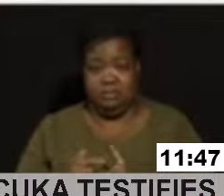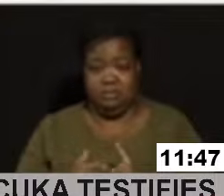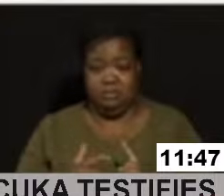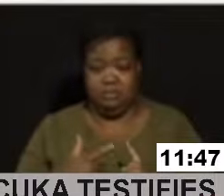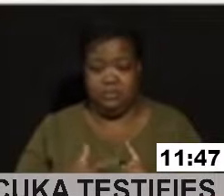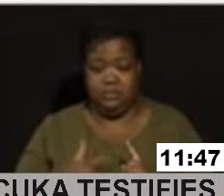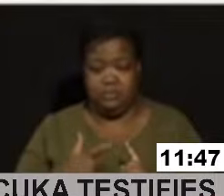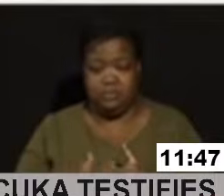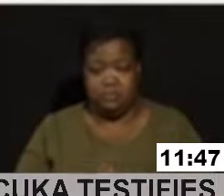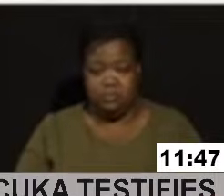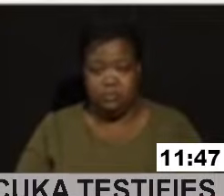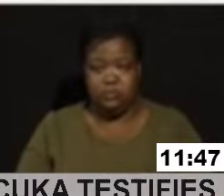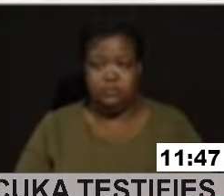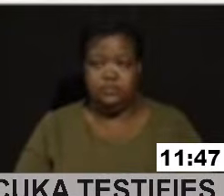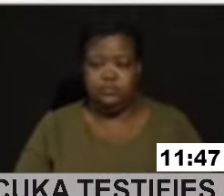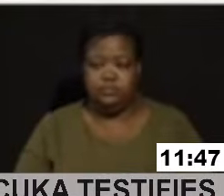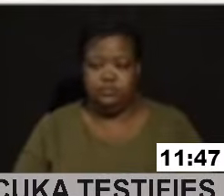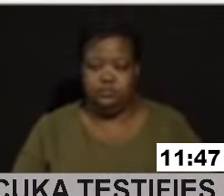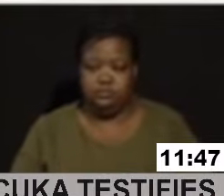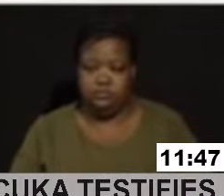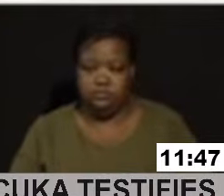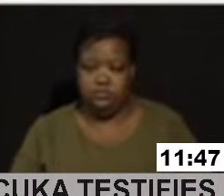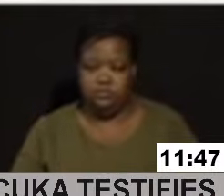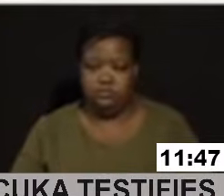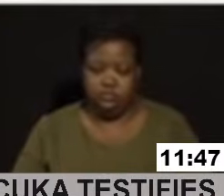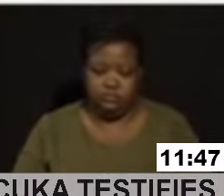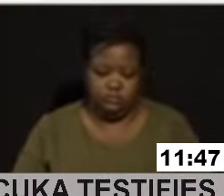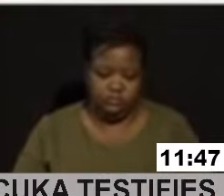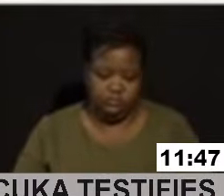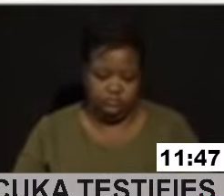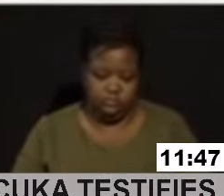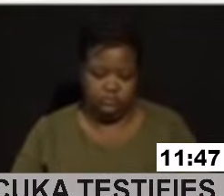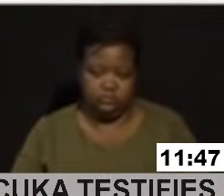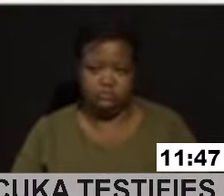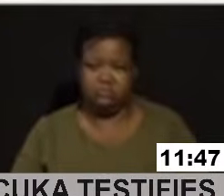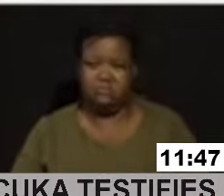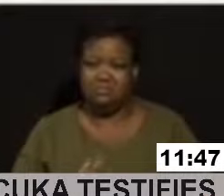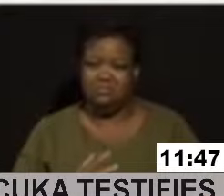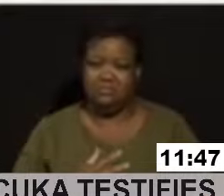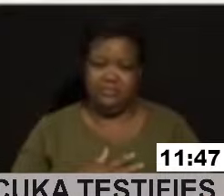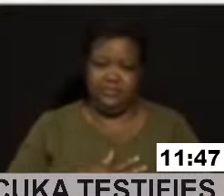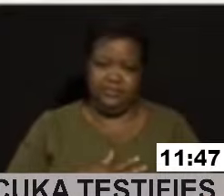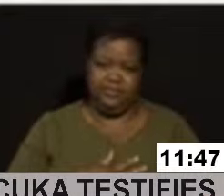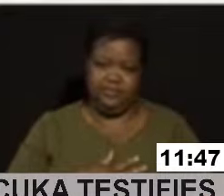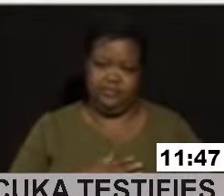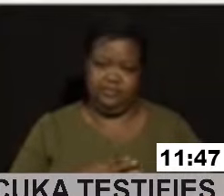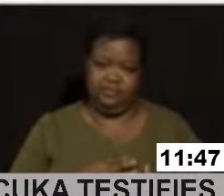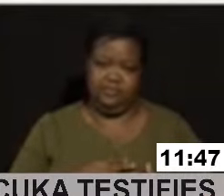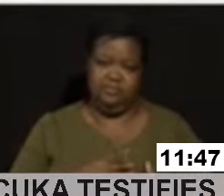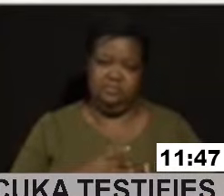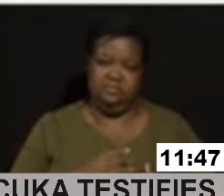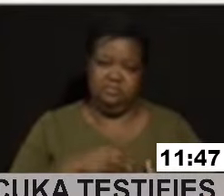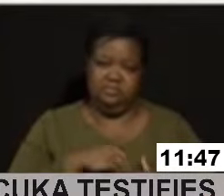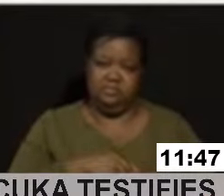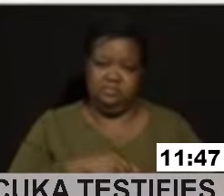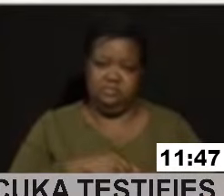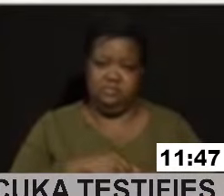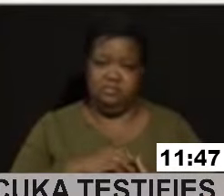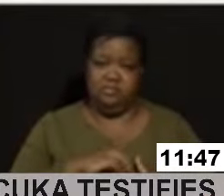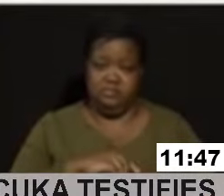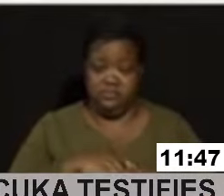so this is something that I hold very dear. And it's something that I wanted to